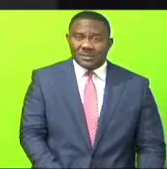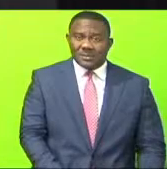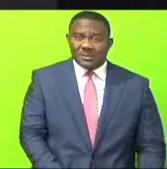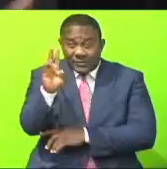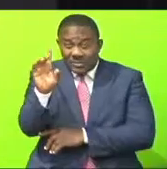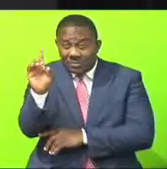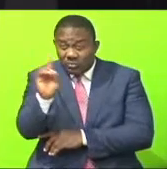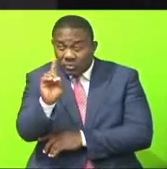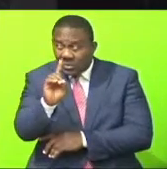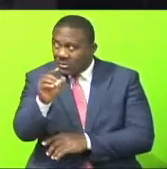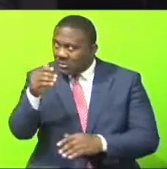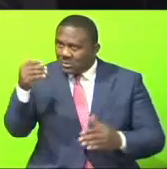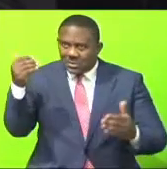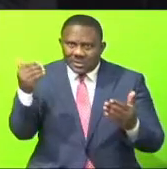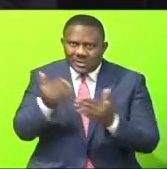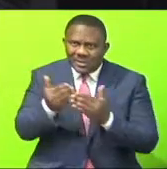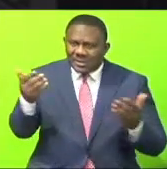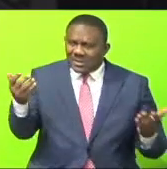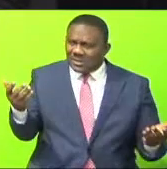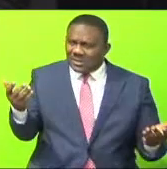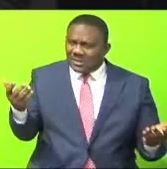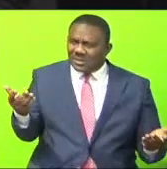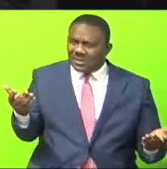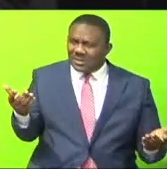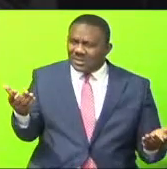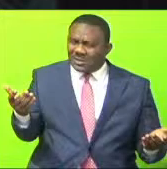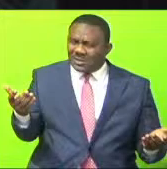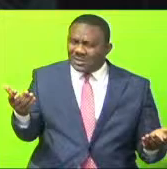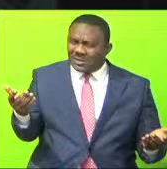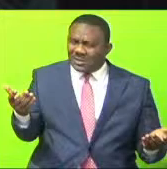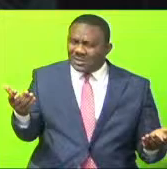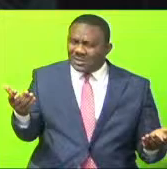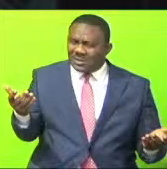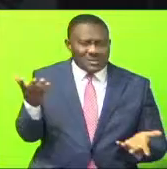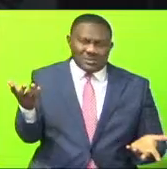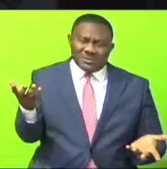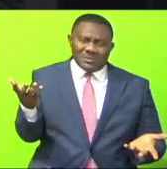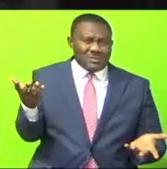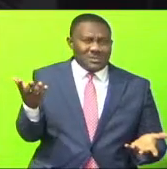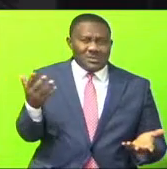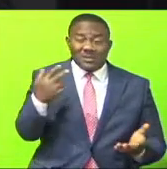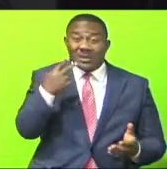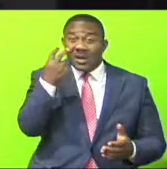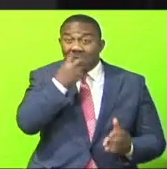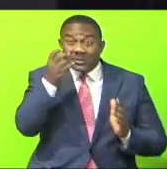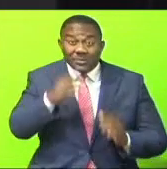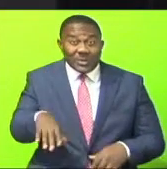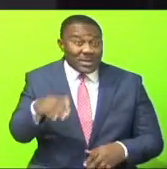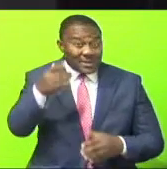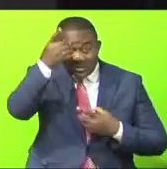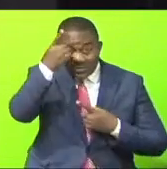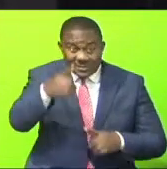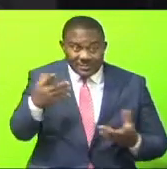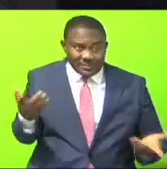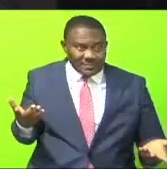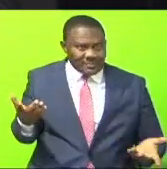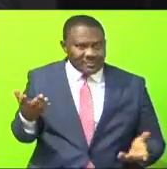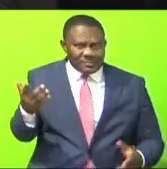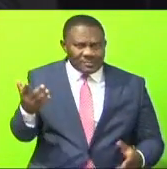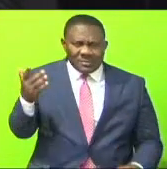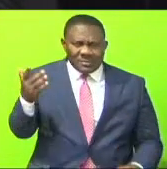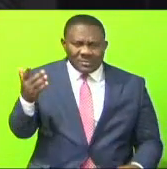Speaker should aid you so you become the majority. Oh, this is pathetic. It will happen today, it will happen